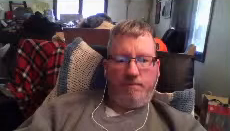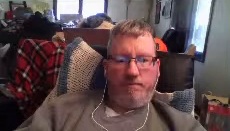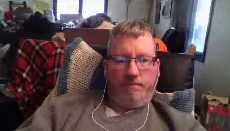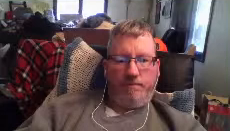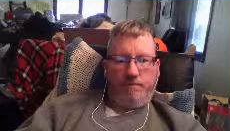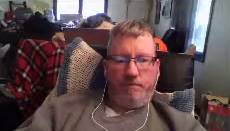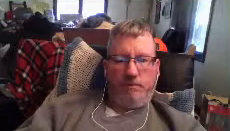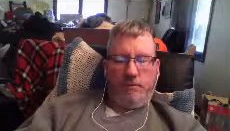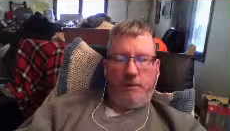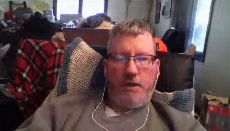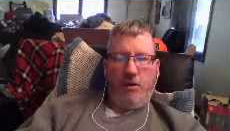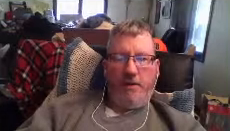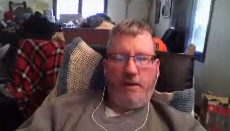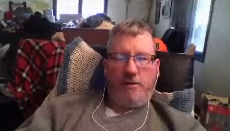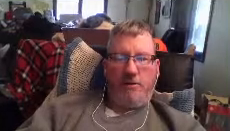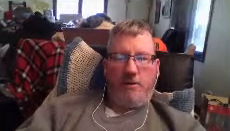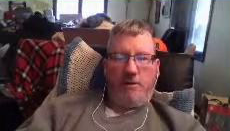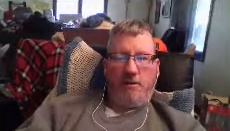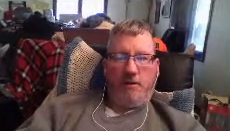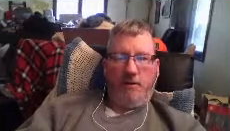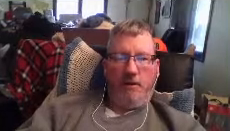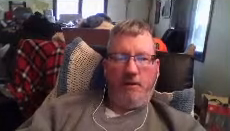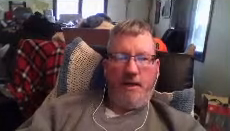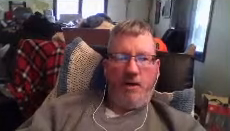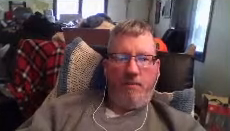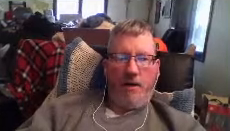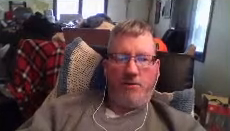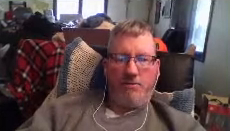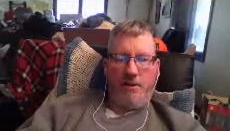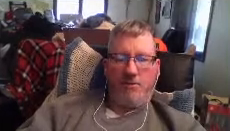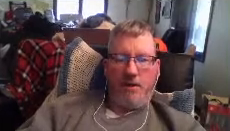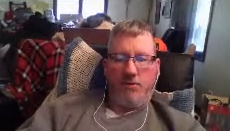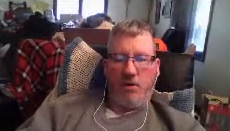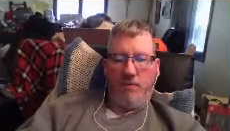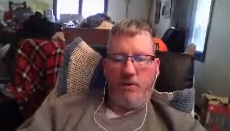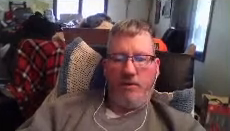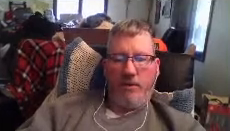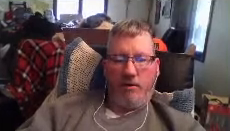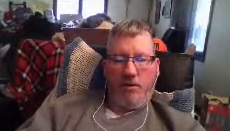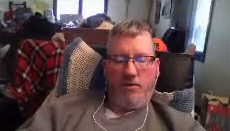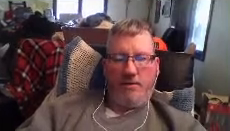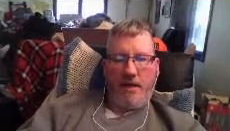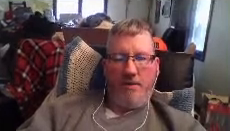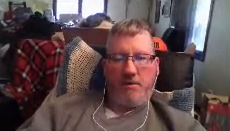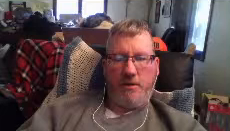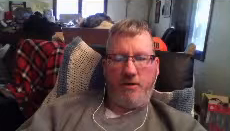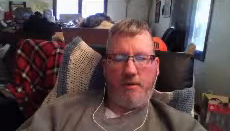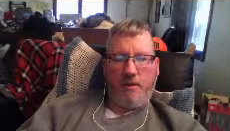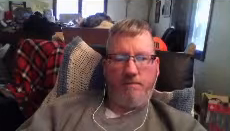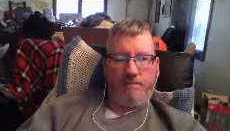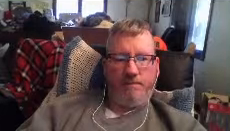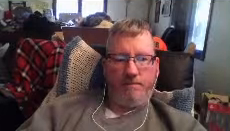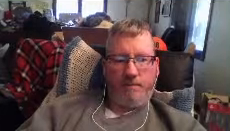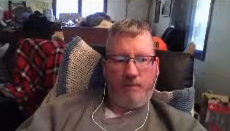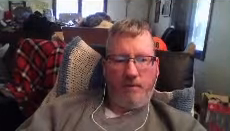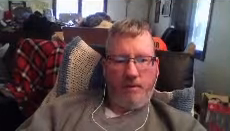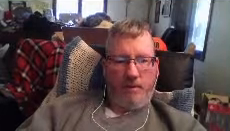So we know that they're gonna allow bars and restaurants to open until their regular closing times starting